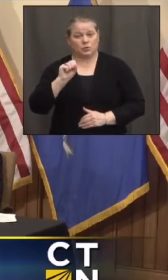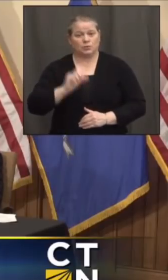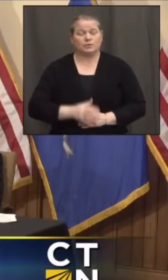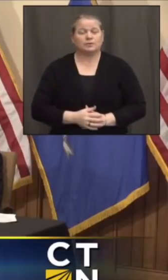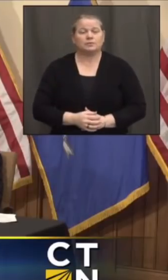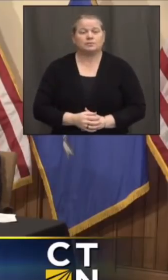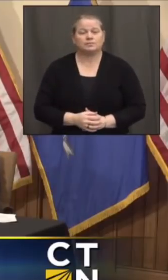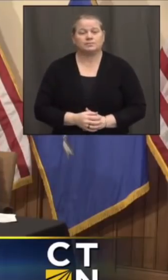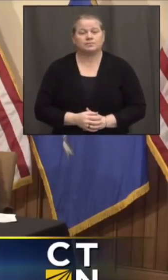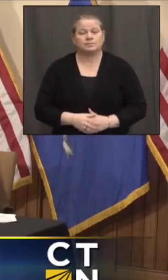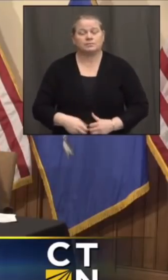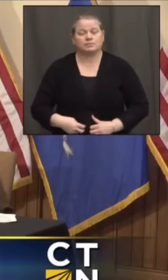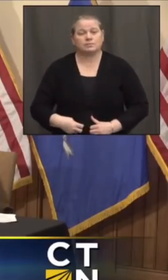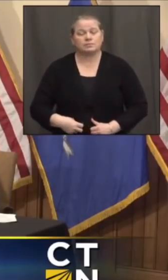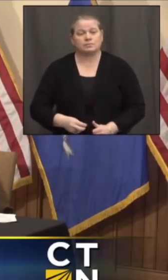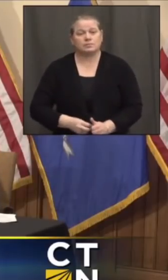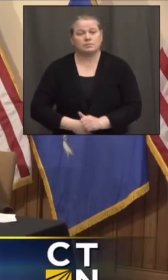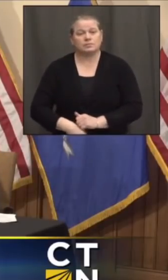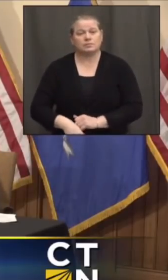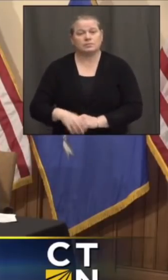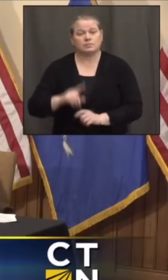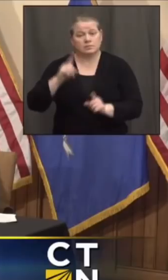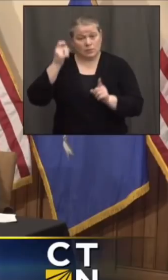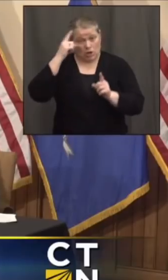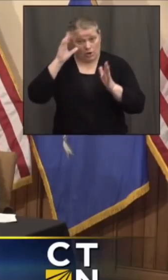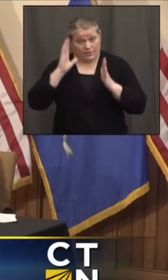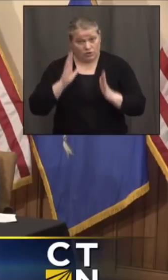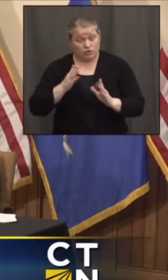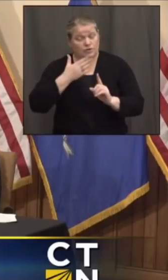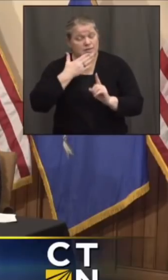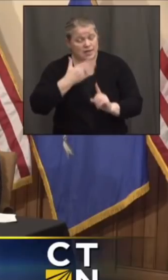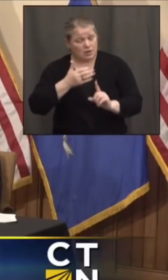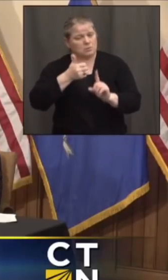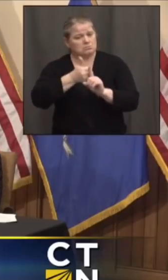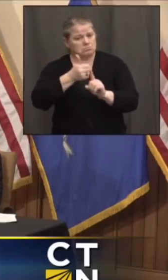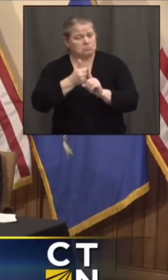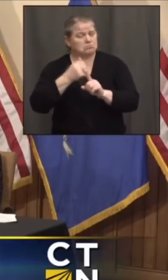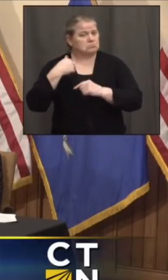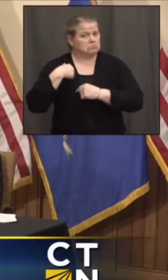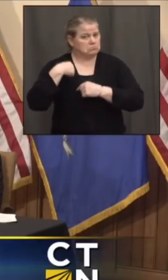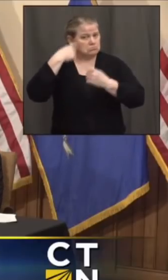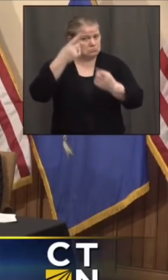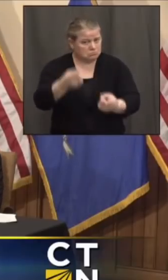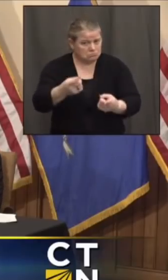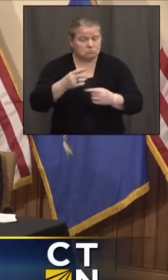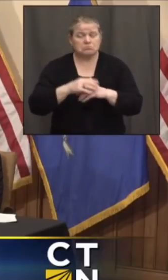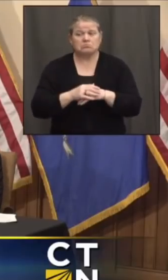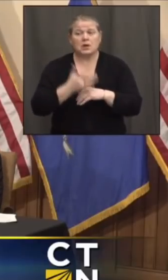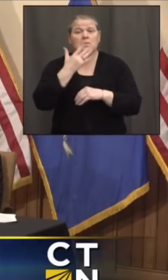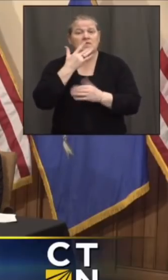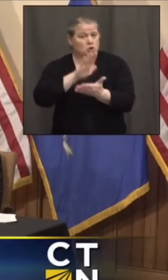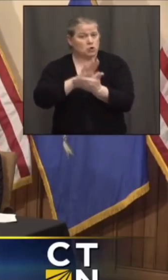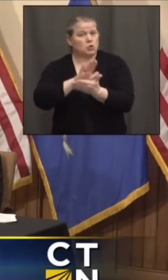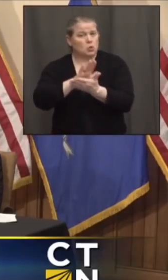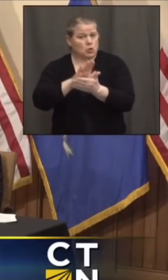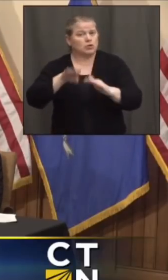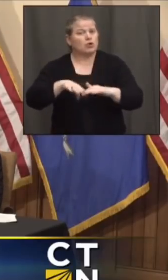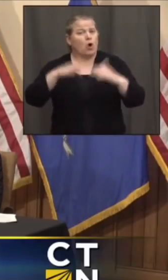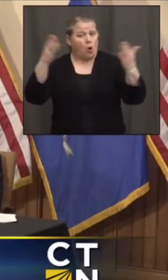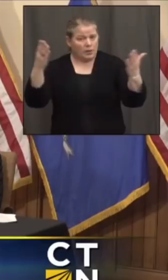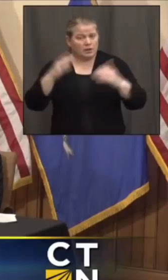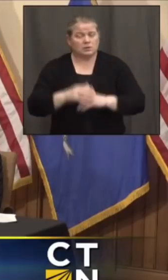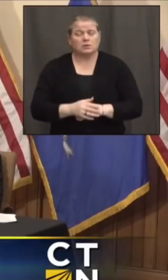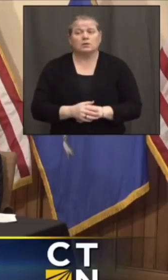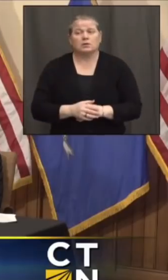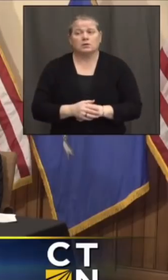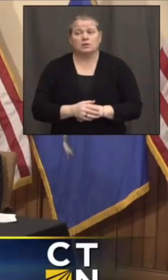Governor, you've been a proponent of open schools, not a driver of transmission, as you said, and yet in March it